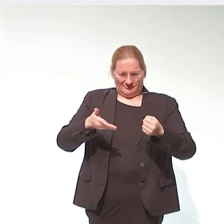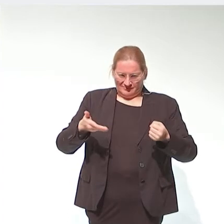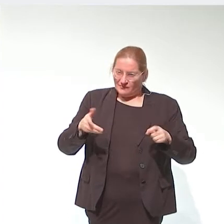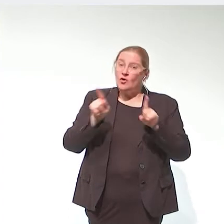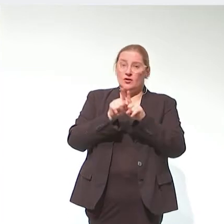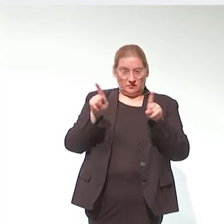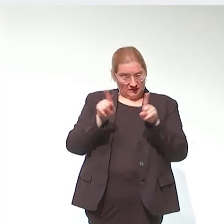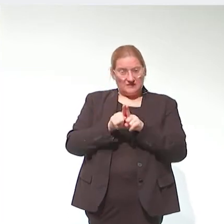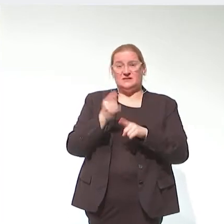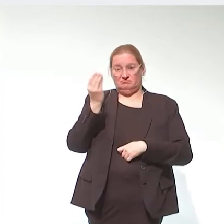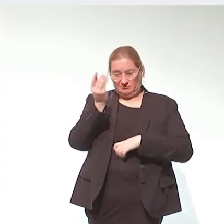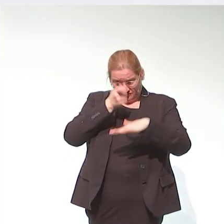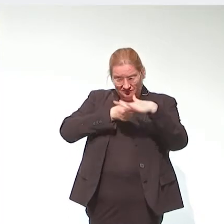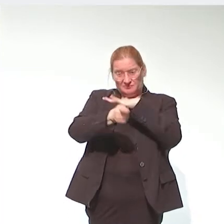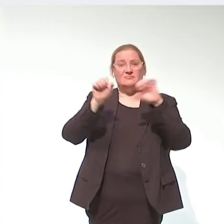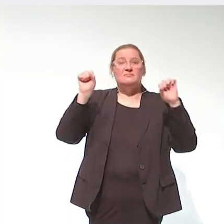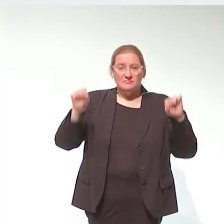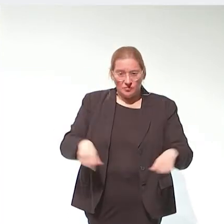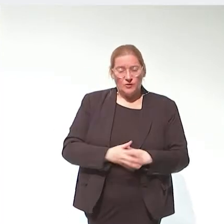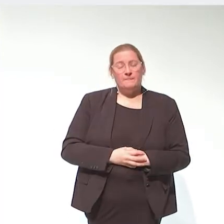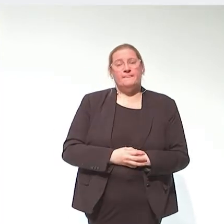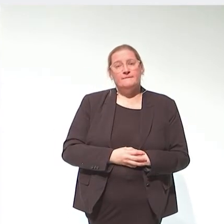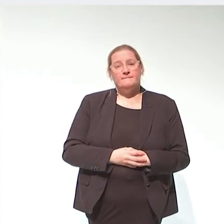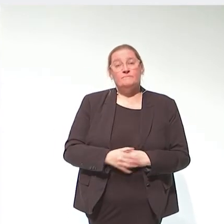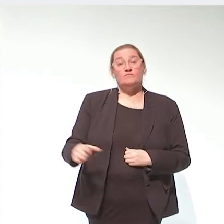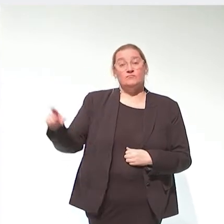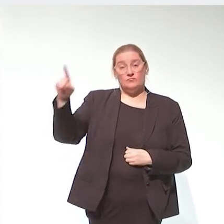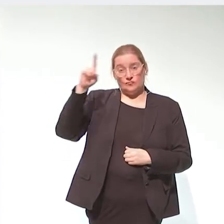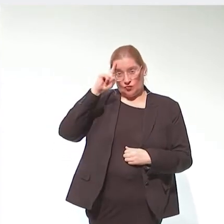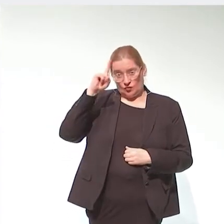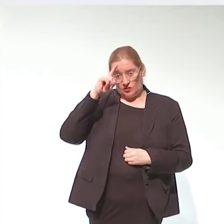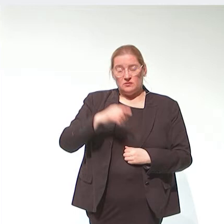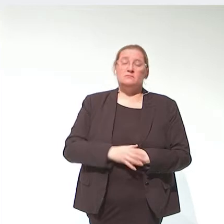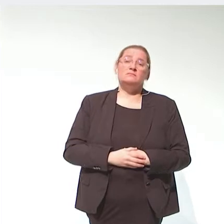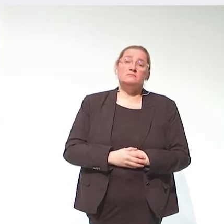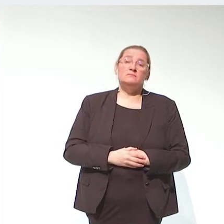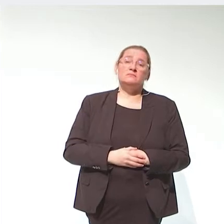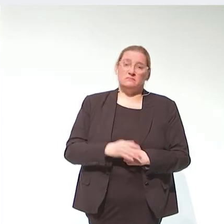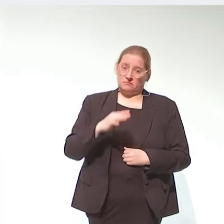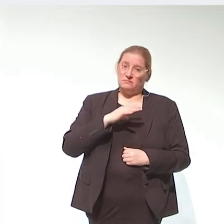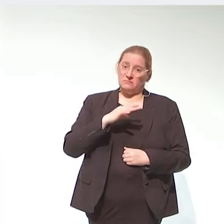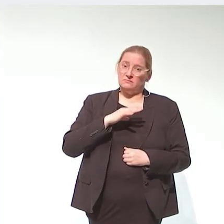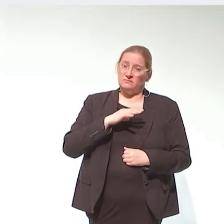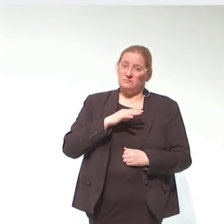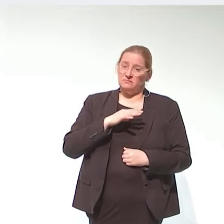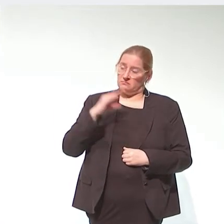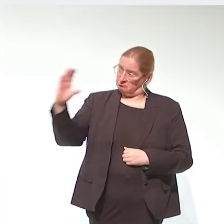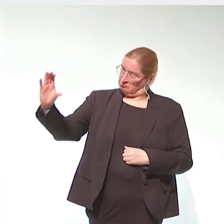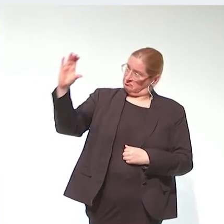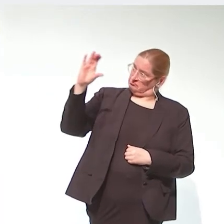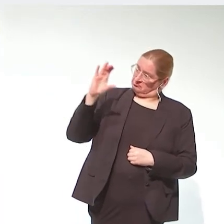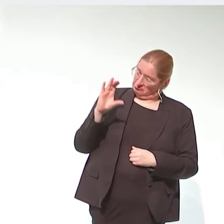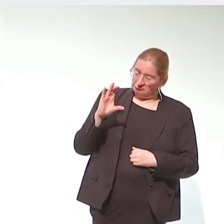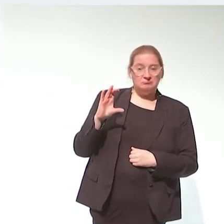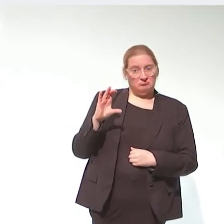grant, which is really more than, well, almost 20 million euro for 4 years.